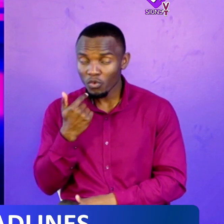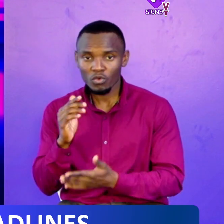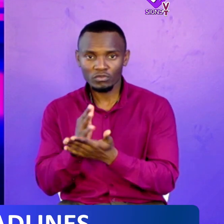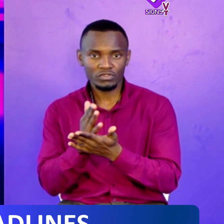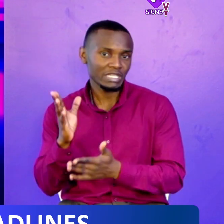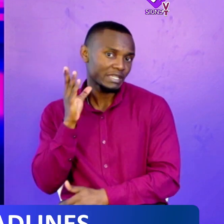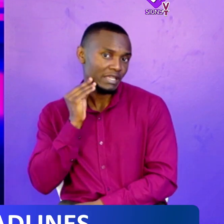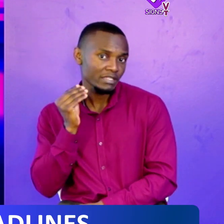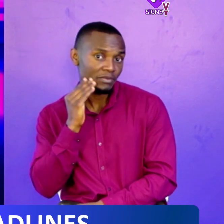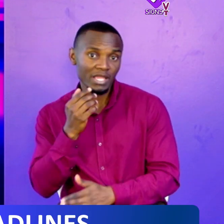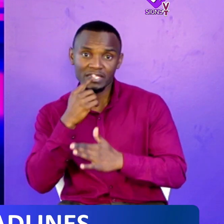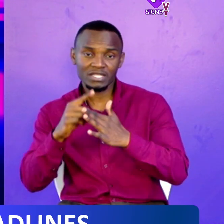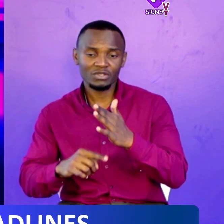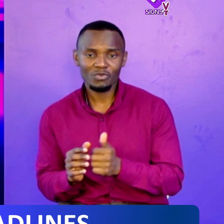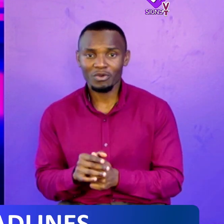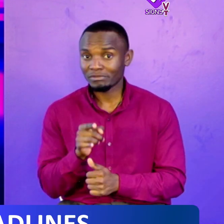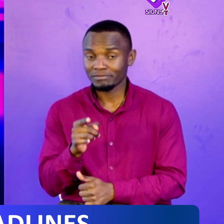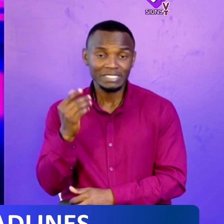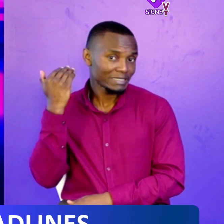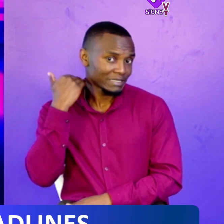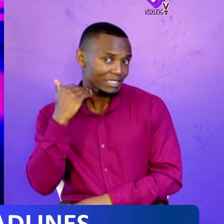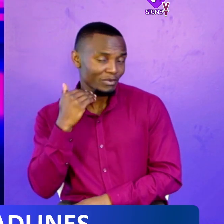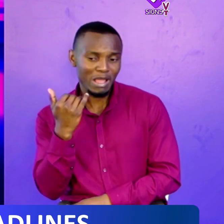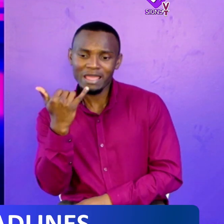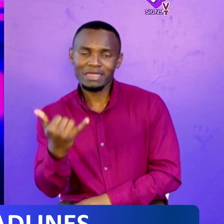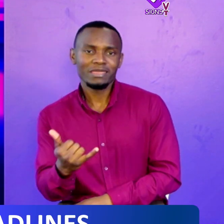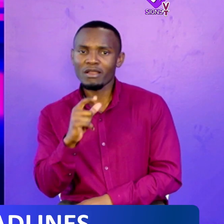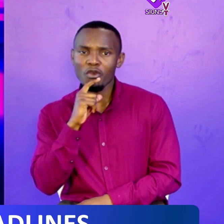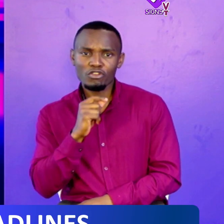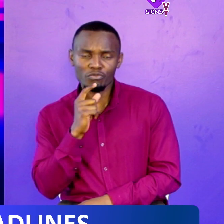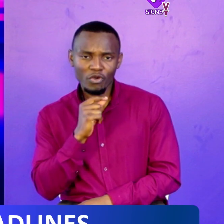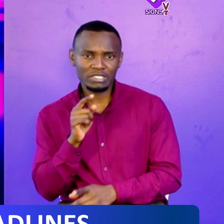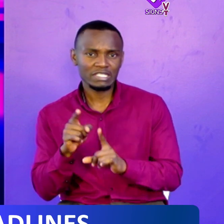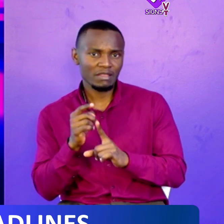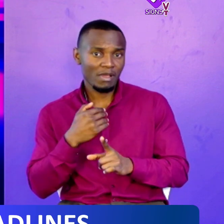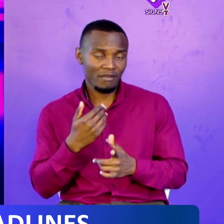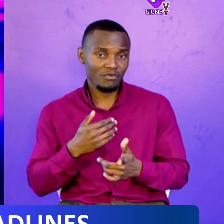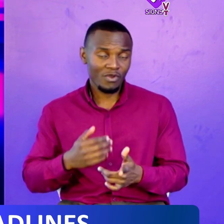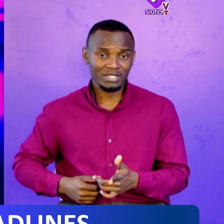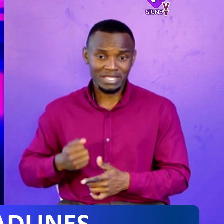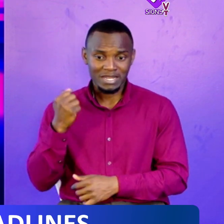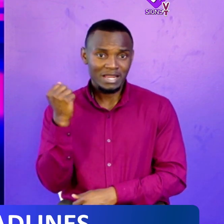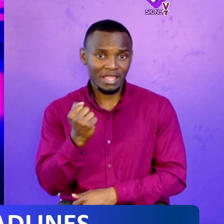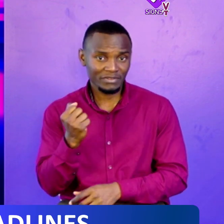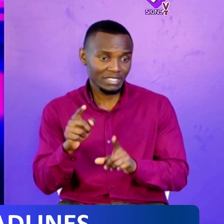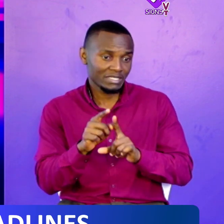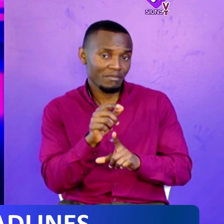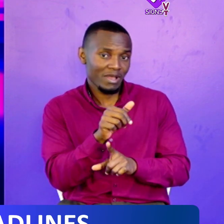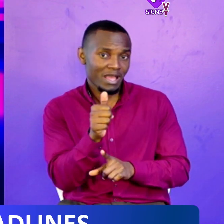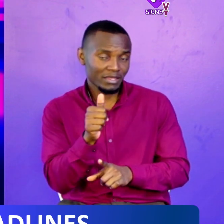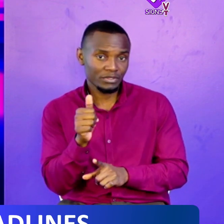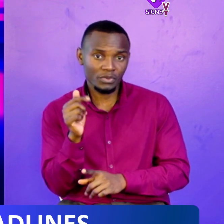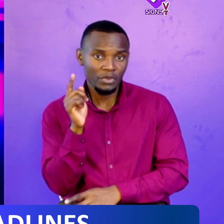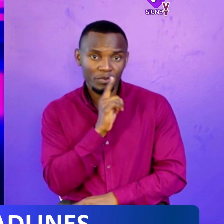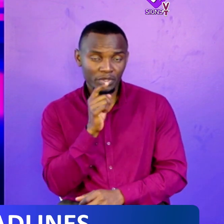that the criminals are mostly young boys who operate in gangs and are armed. Some, it has been reported, are even threatening to hurl